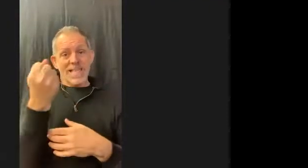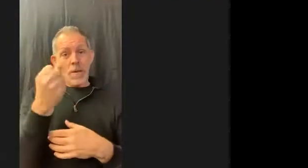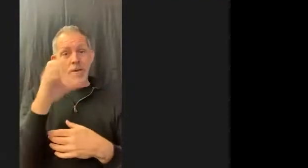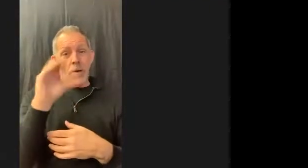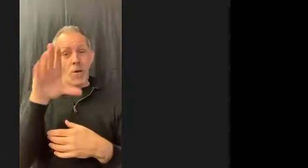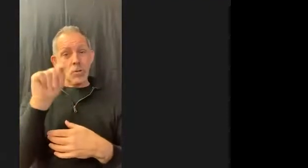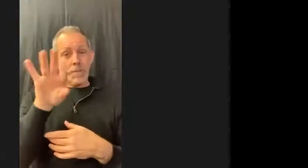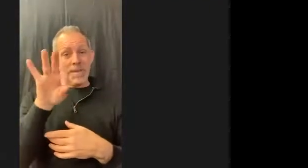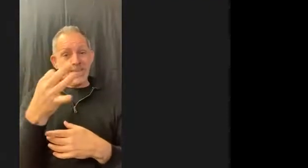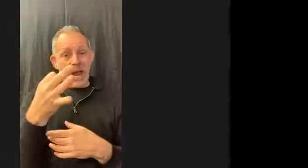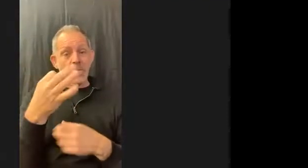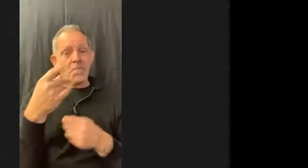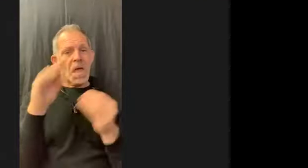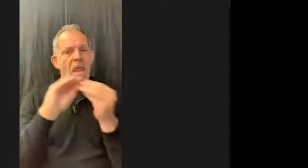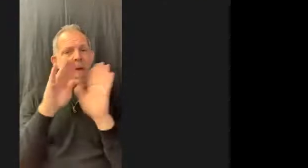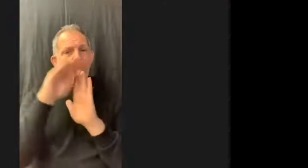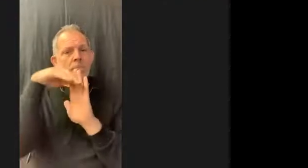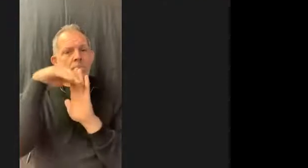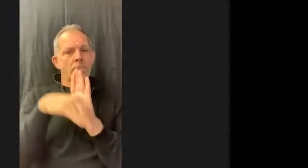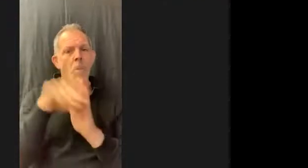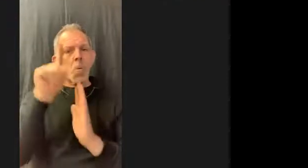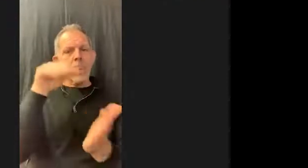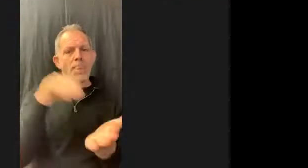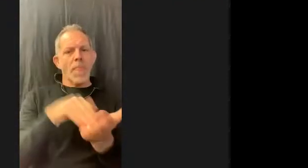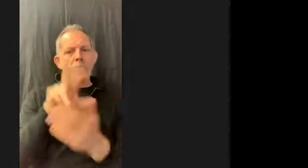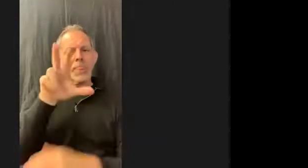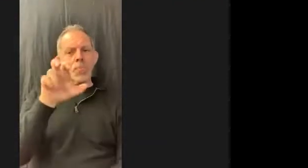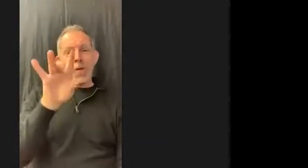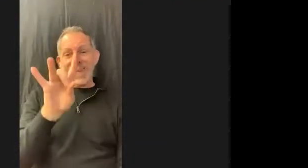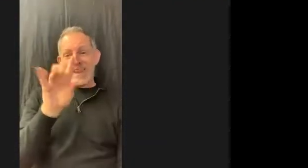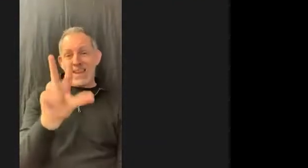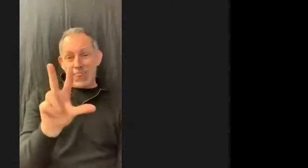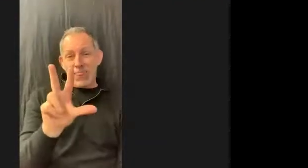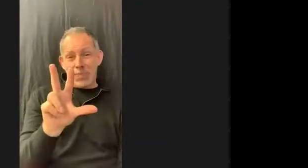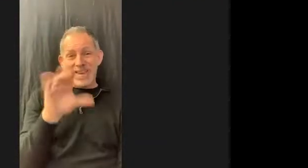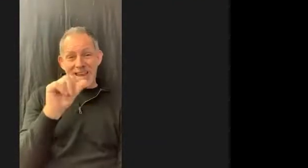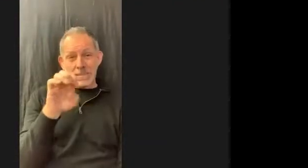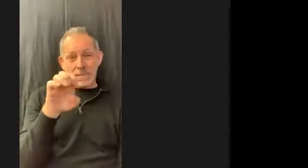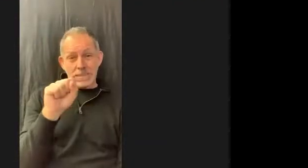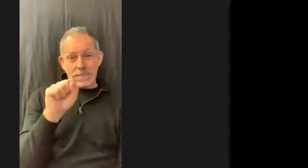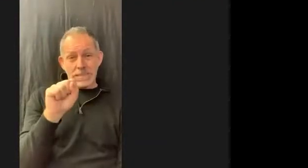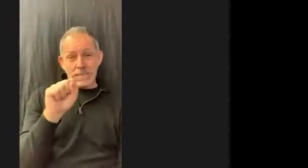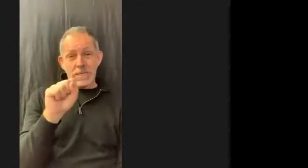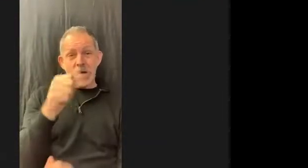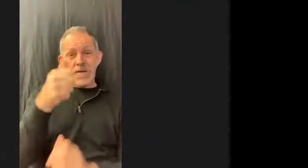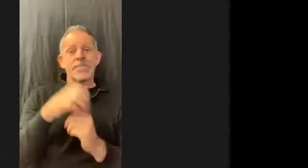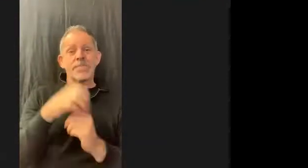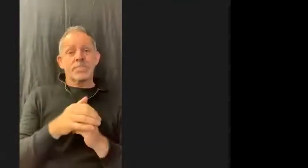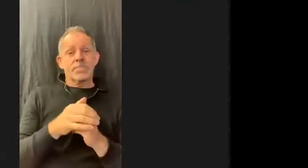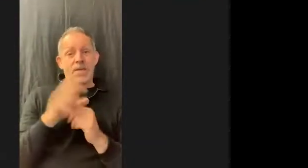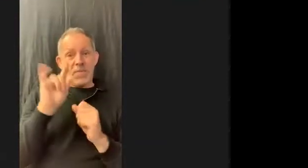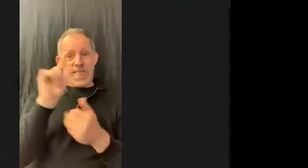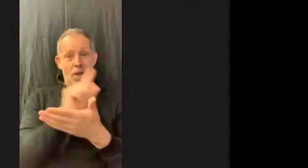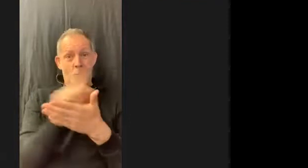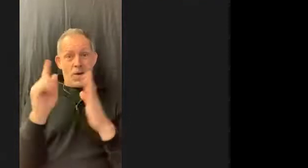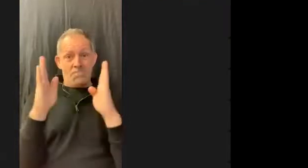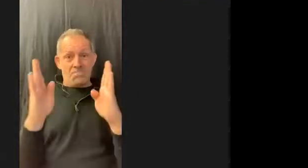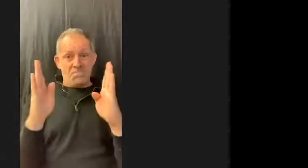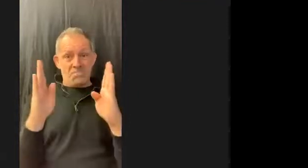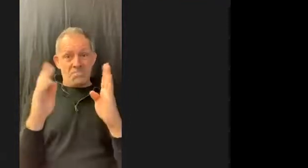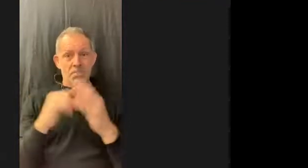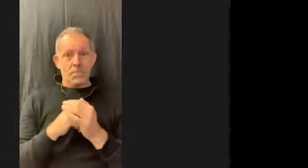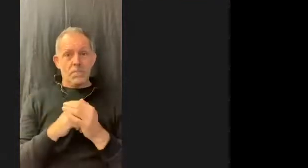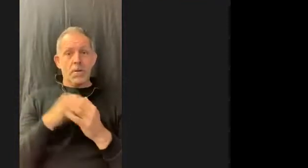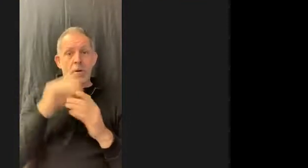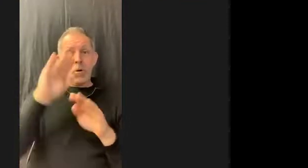to 1,383 cases for that week, down from about 1,650 cases the